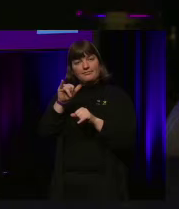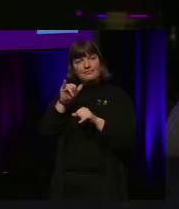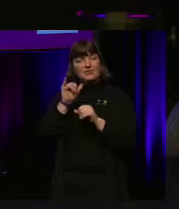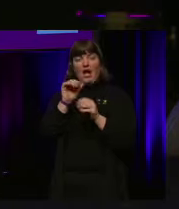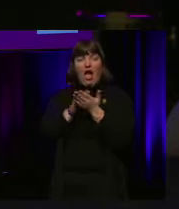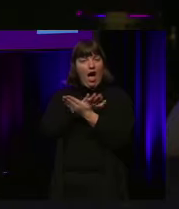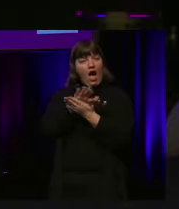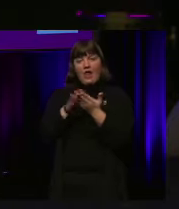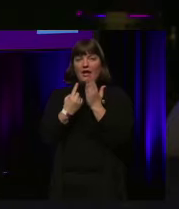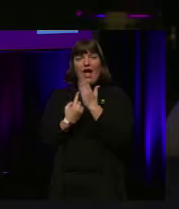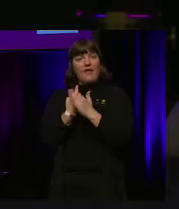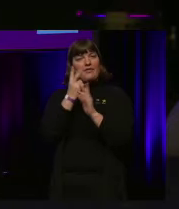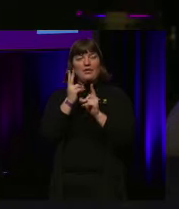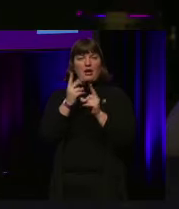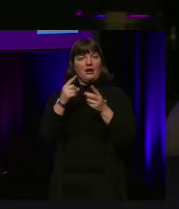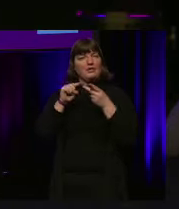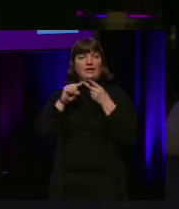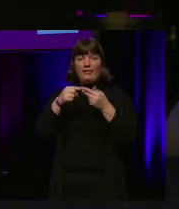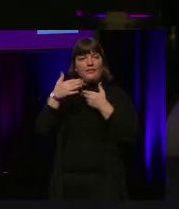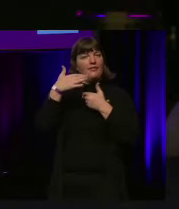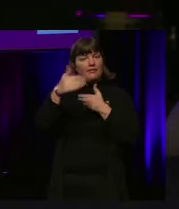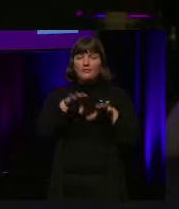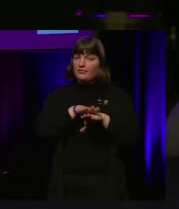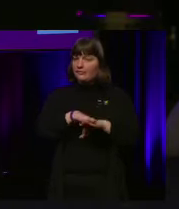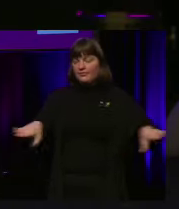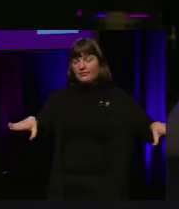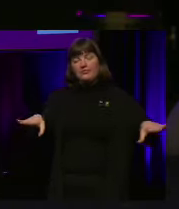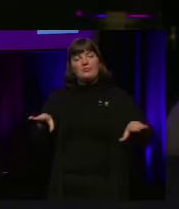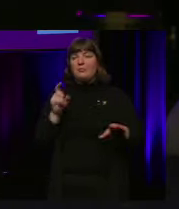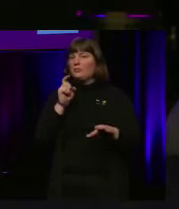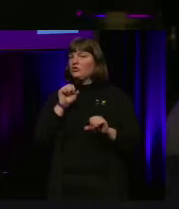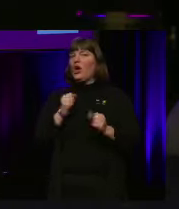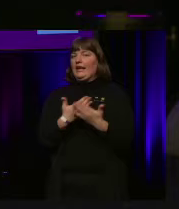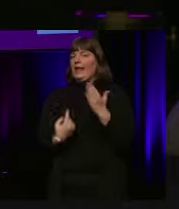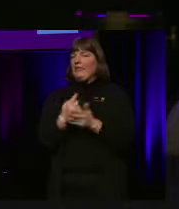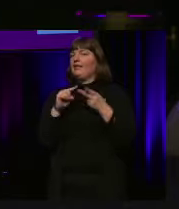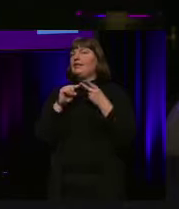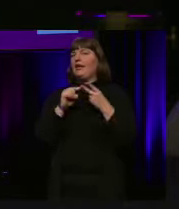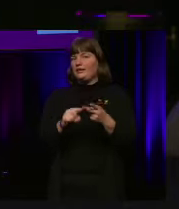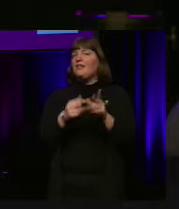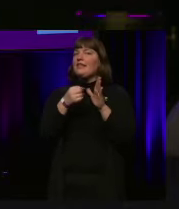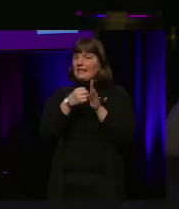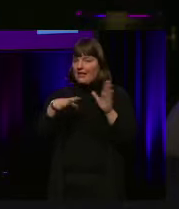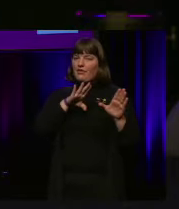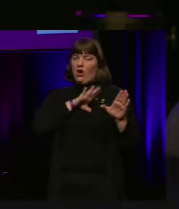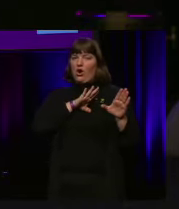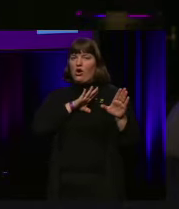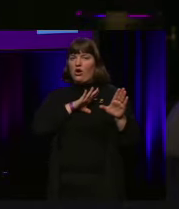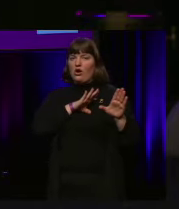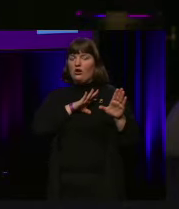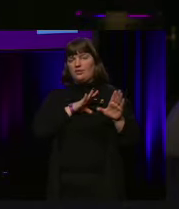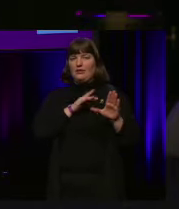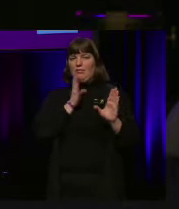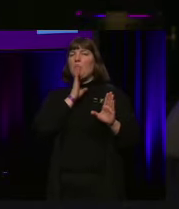that something like that should be possible to occur again. That's why we have formulated the